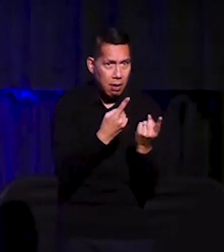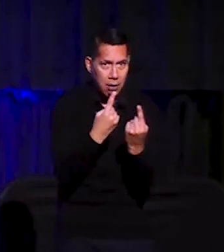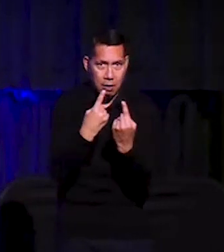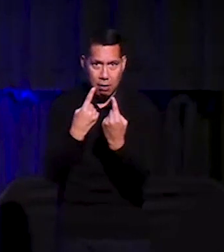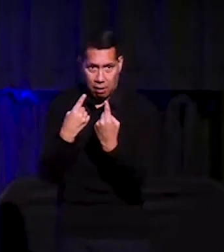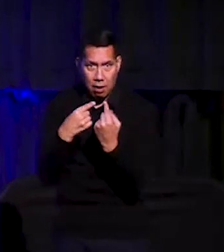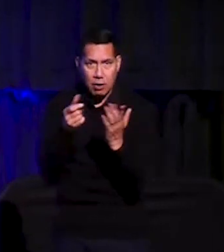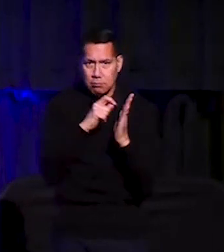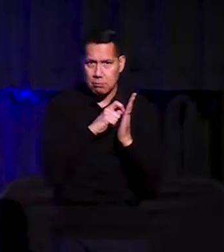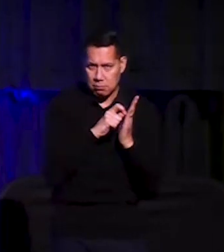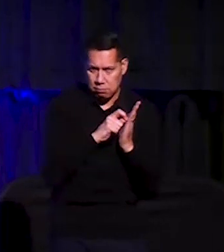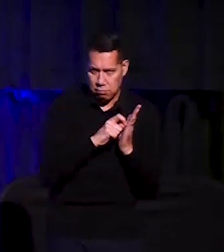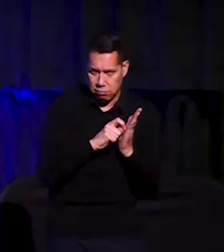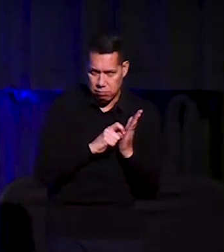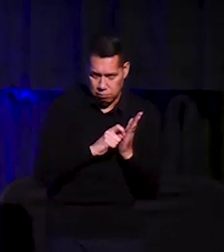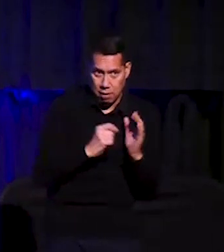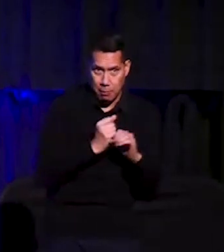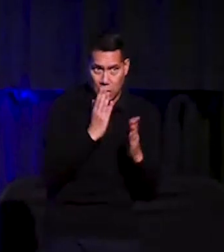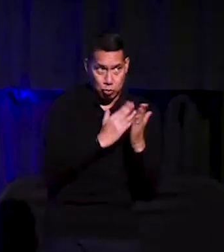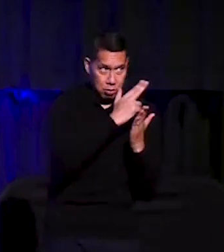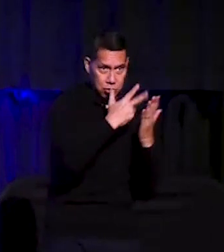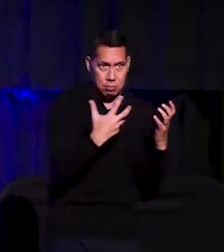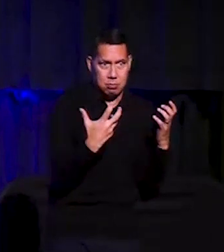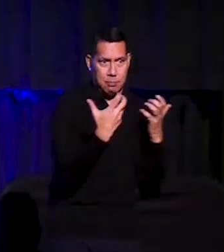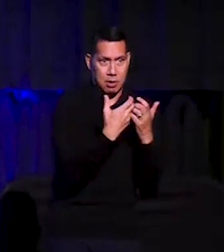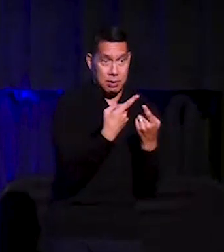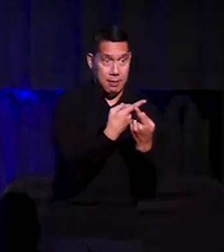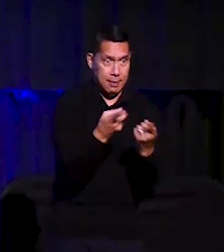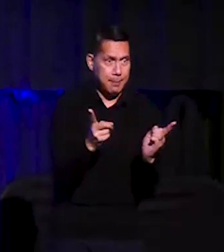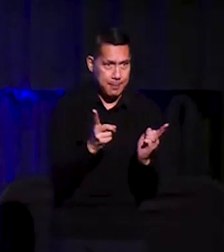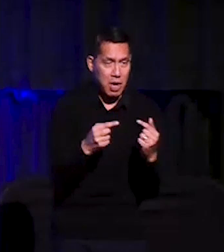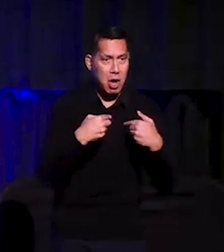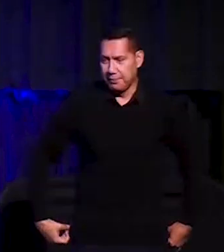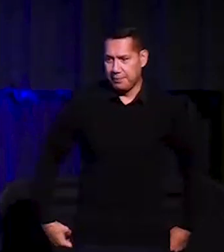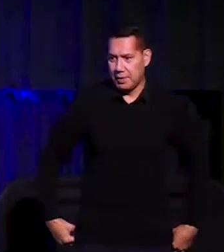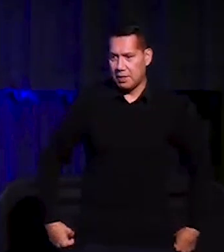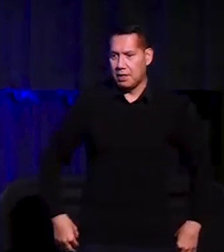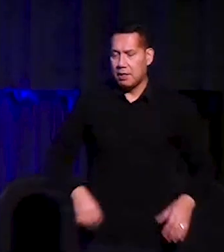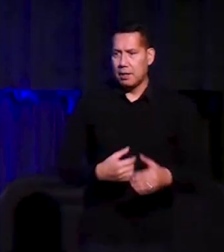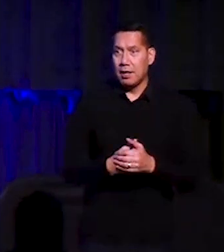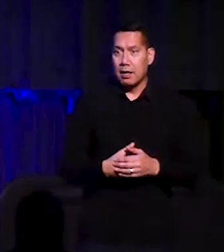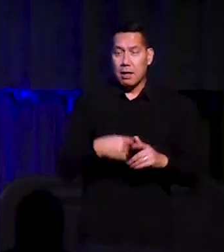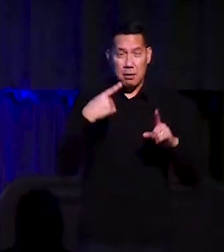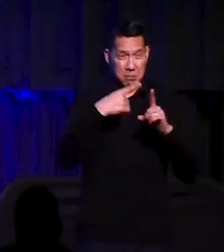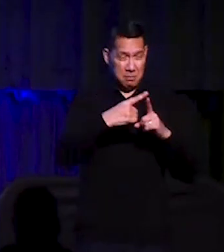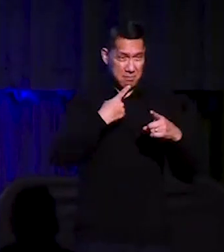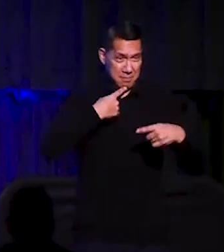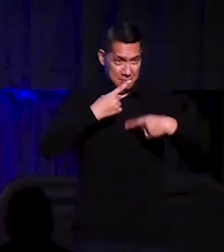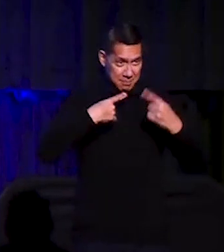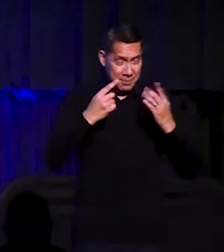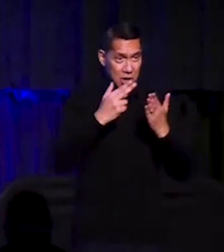commitment of meeting people where they are, not they trying to, meet where you are. Often when we're talking about designing